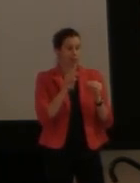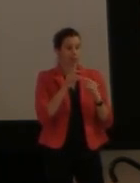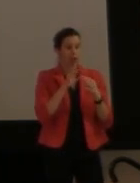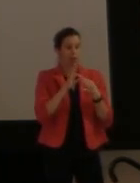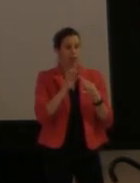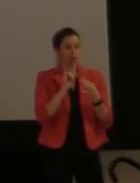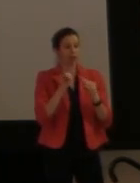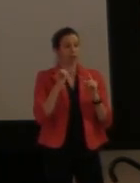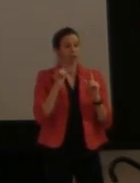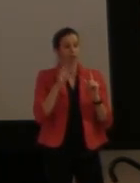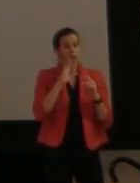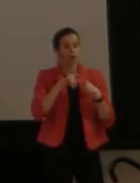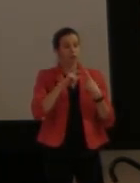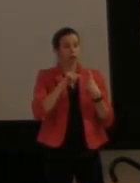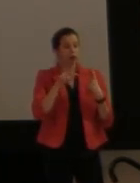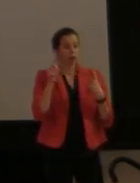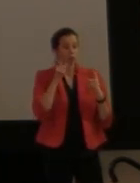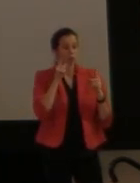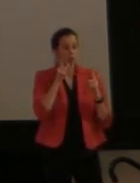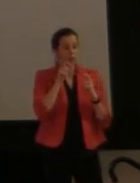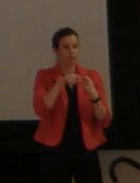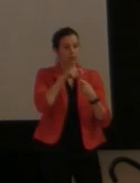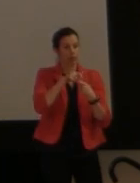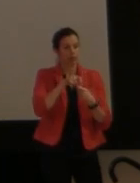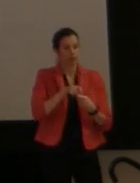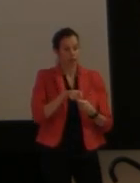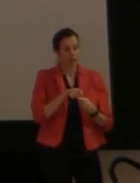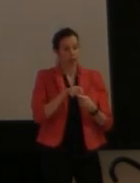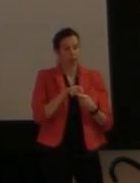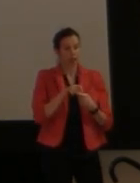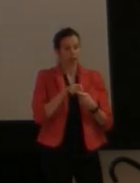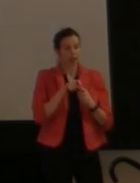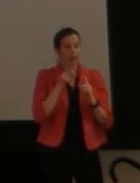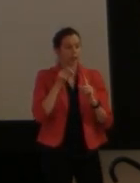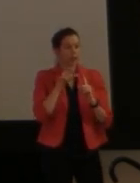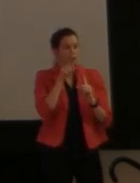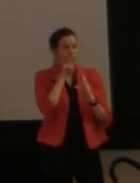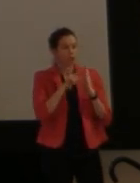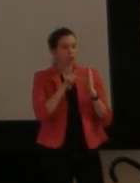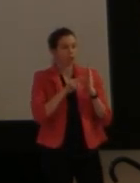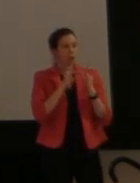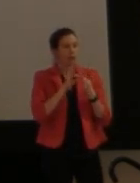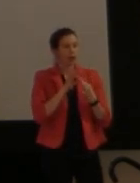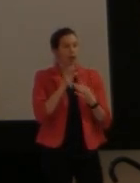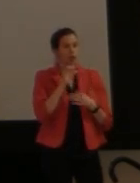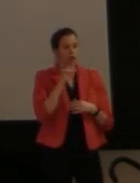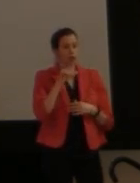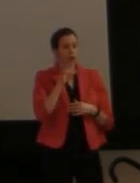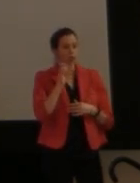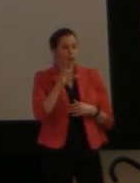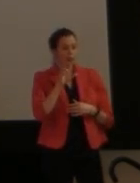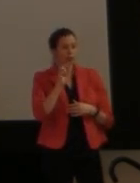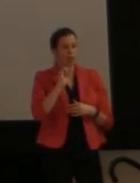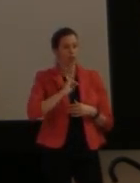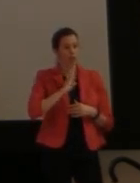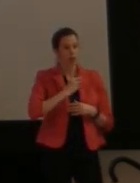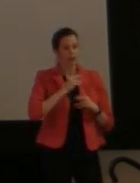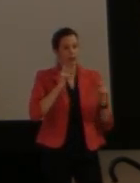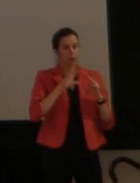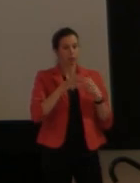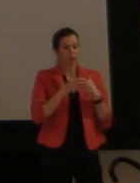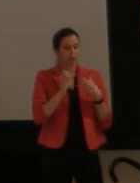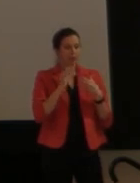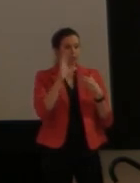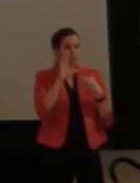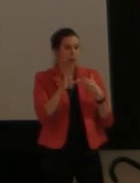Specify, largely written by queer people doing research on queer and trans populations, and that's great for looking further